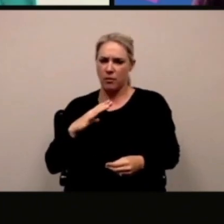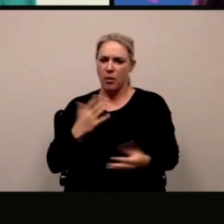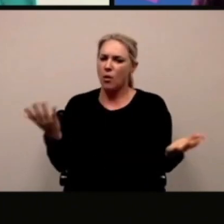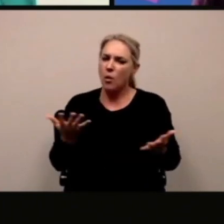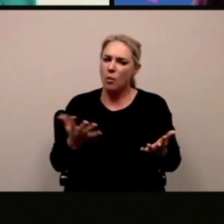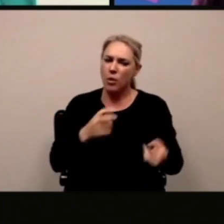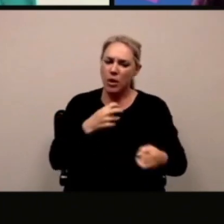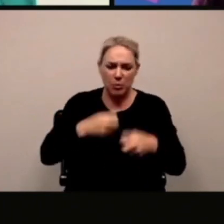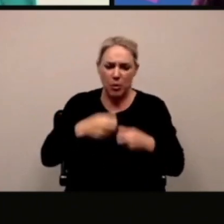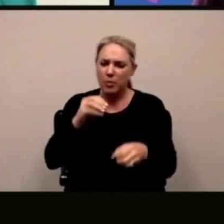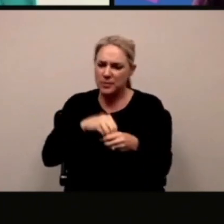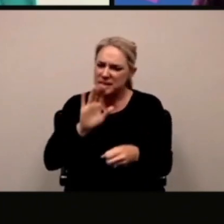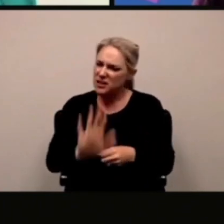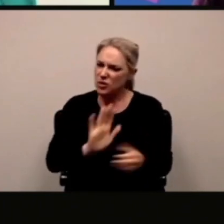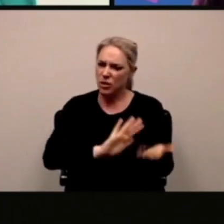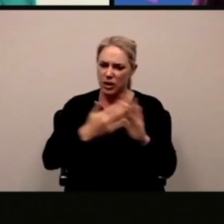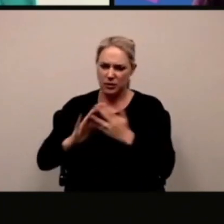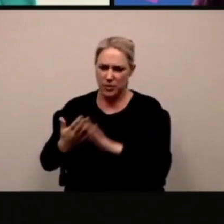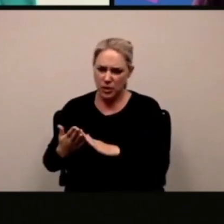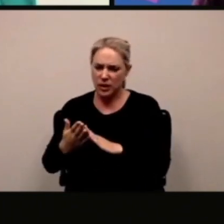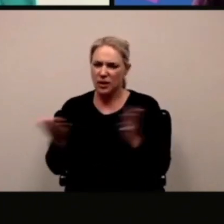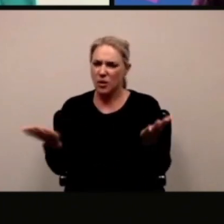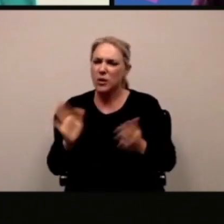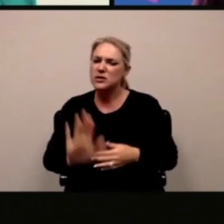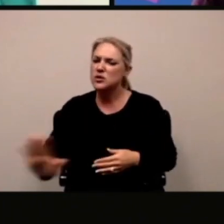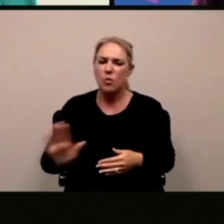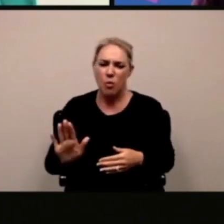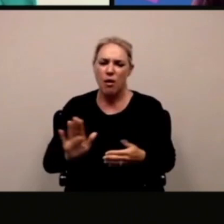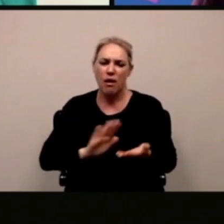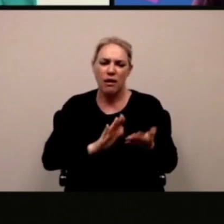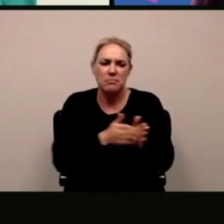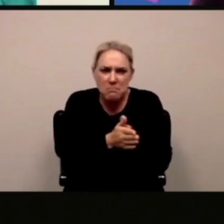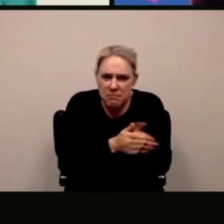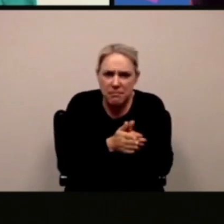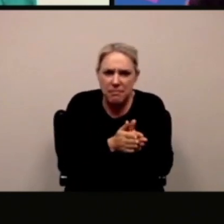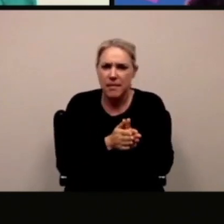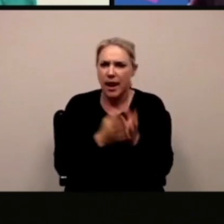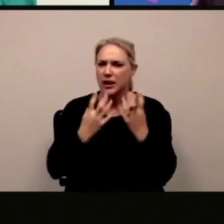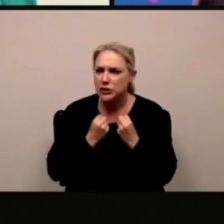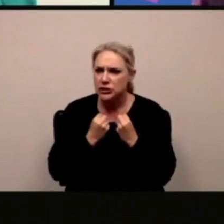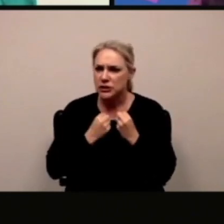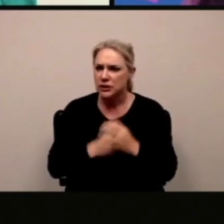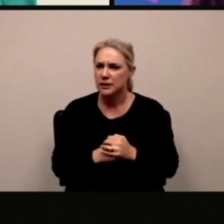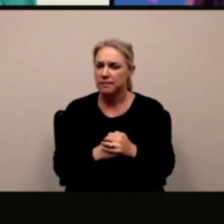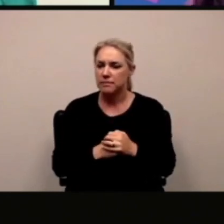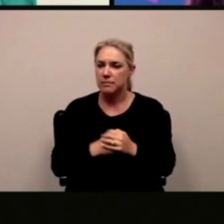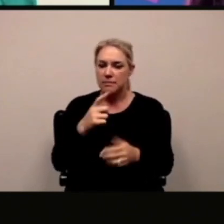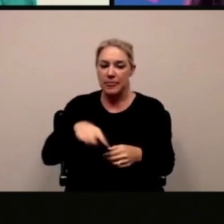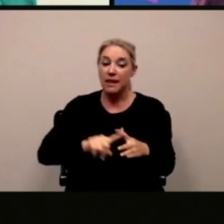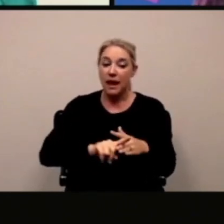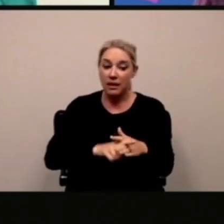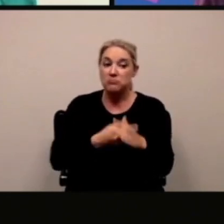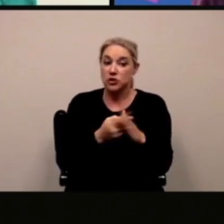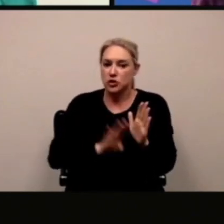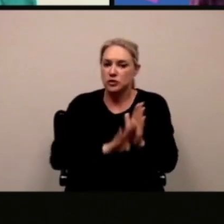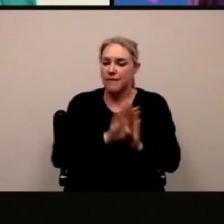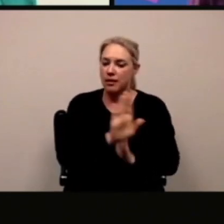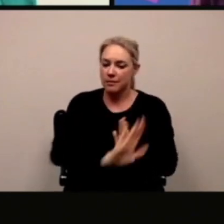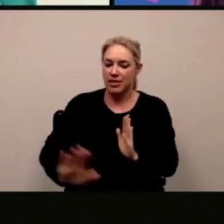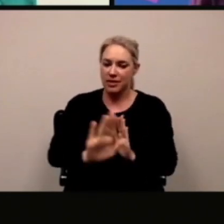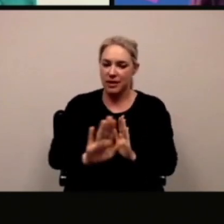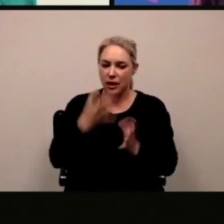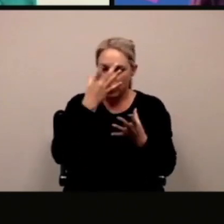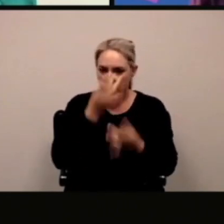you're passionate about? And so that kind of built there and kind of got their interest going. And then we started to learn about the United Nations